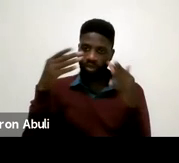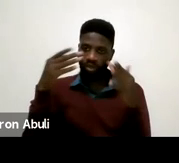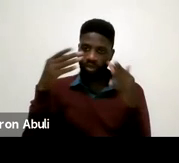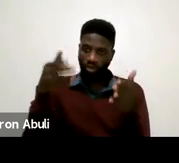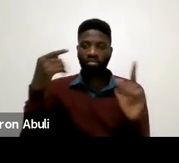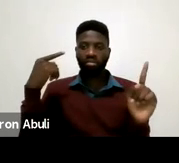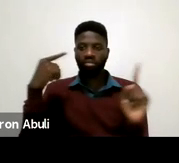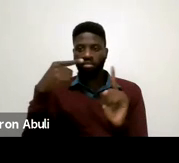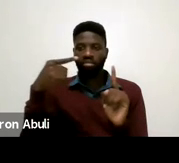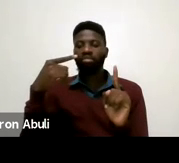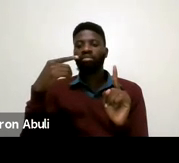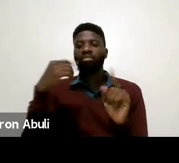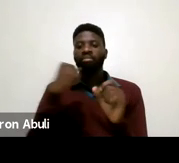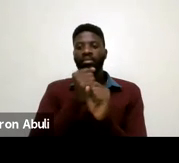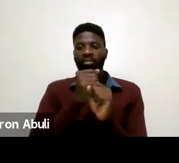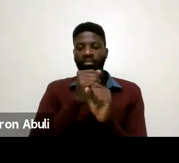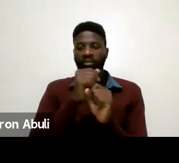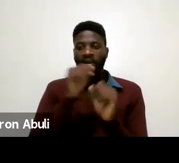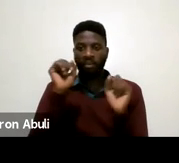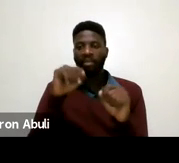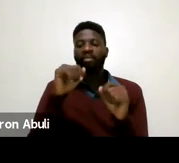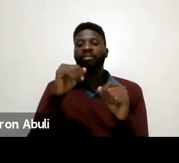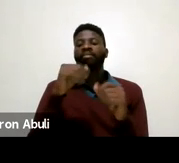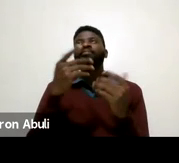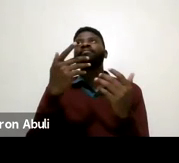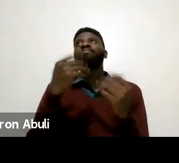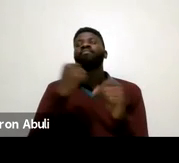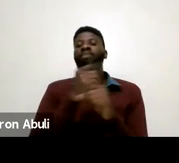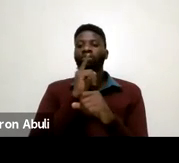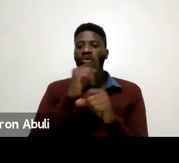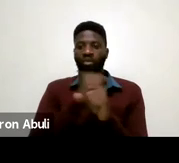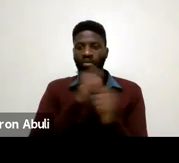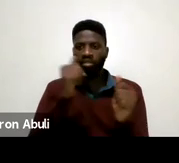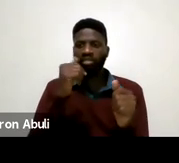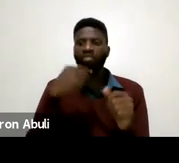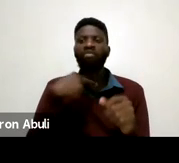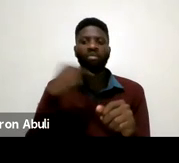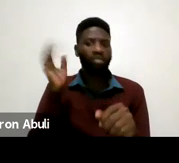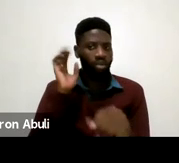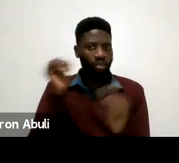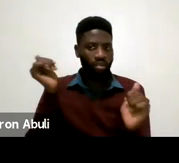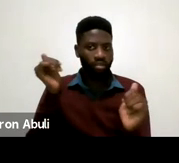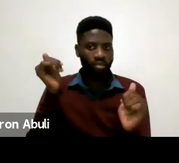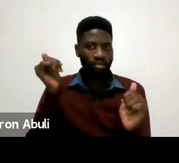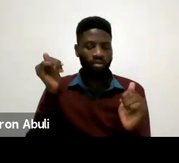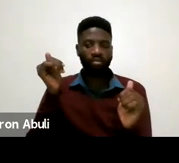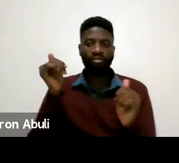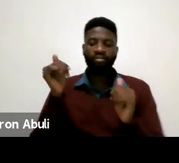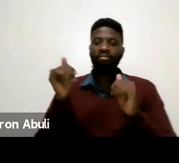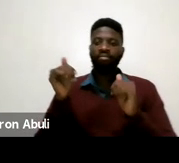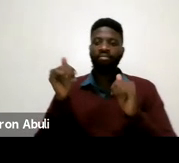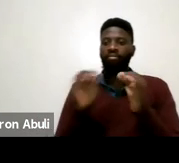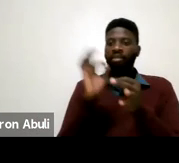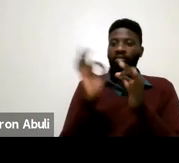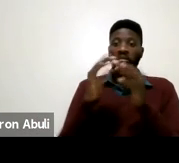goals, set them on track. I'm sorry if is my sound okay? It's perfect from my